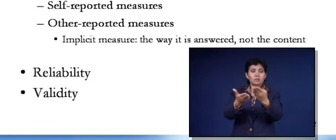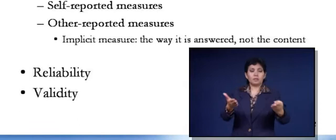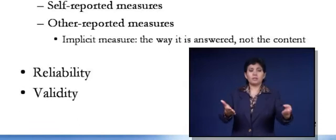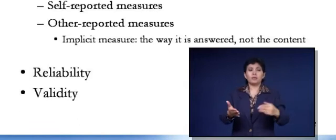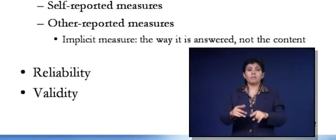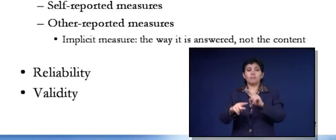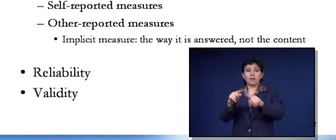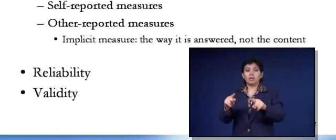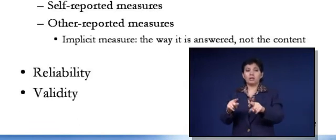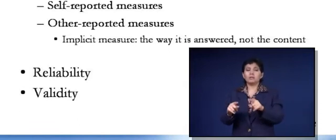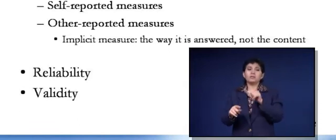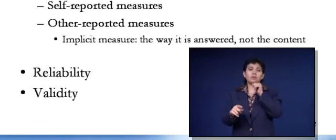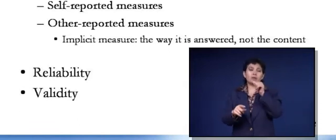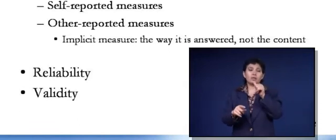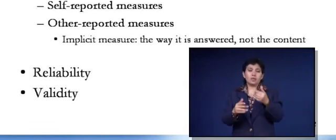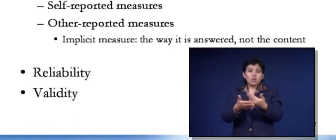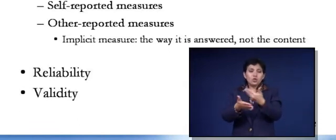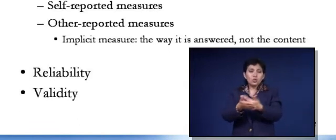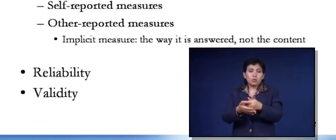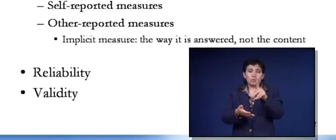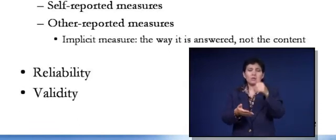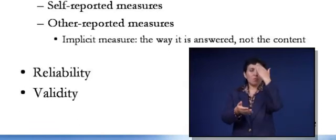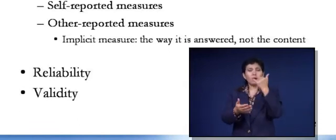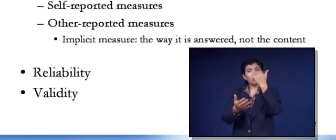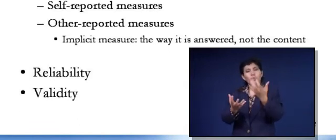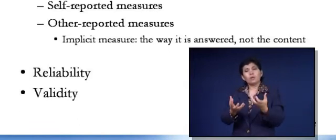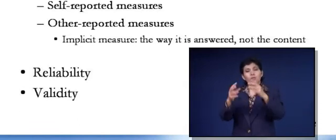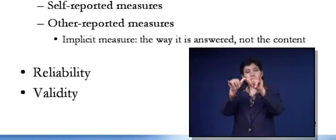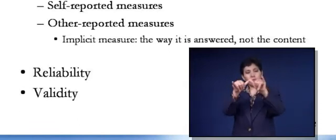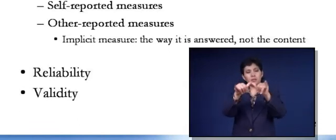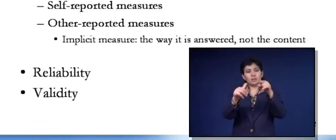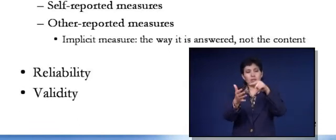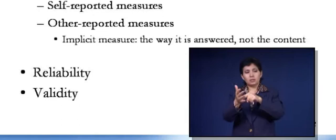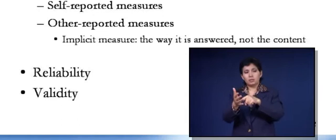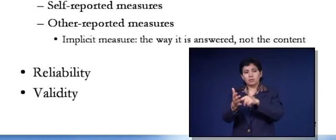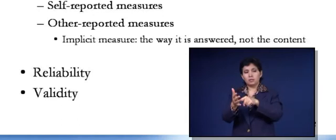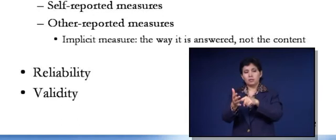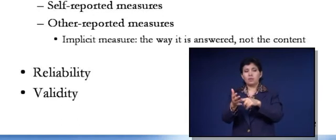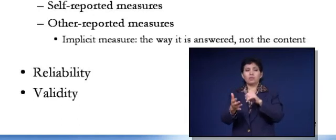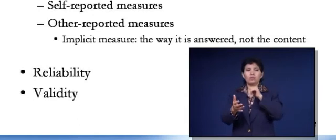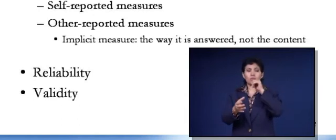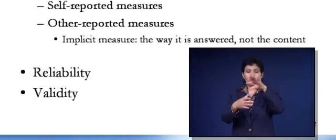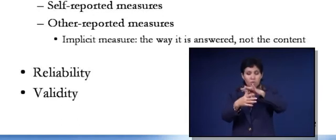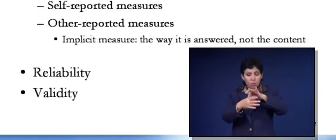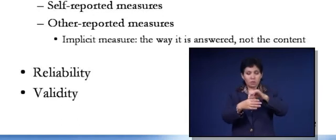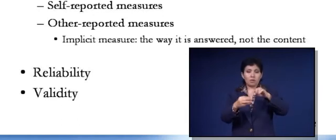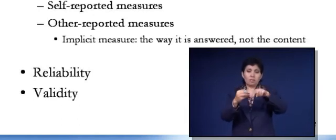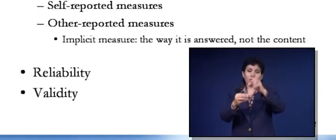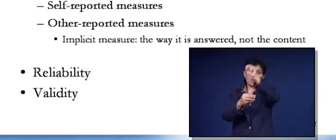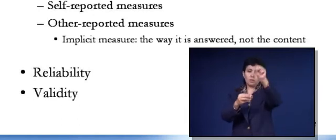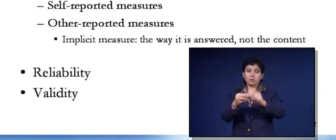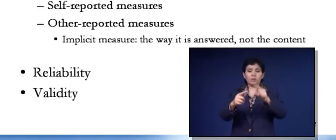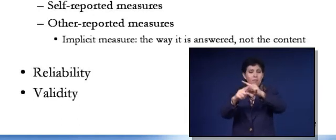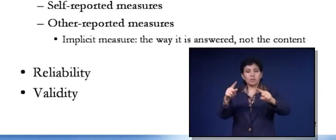that's not the real purpose of why you want to measure. It is the way it is answered, not the content of your questionnaire.